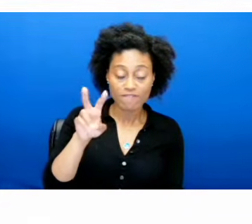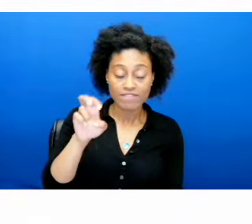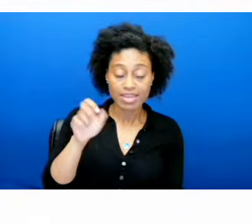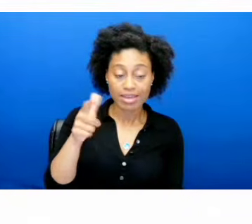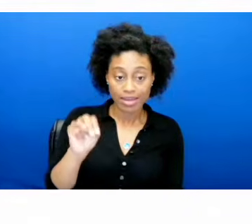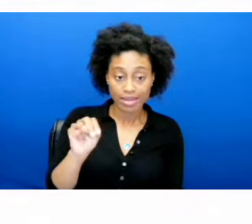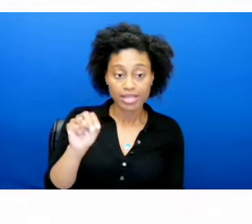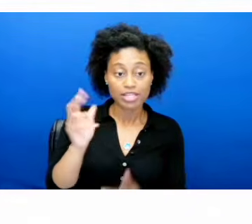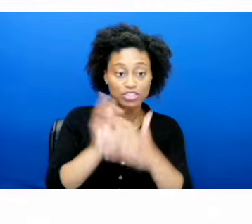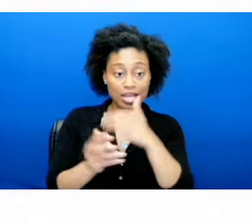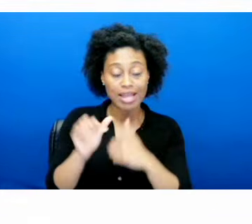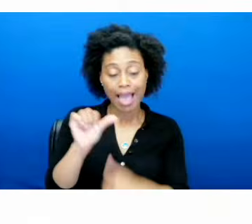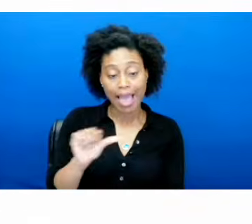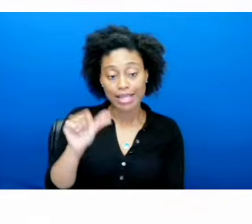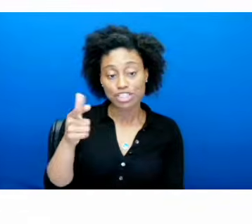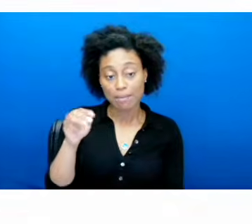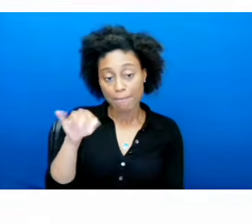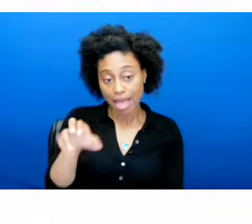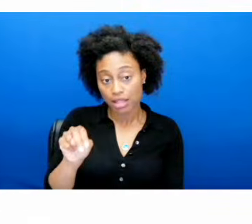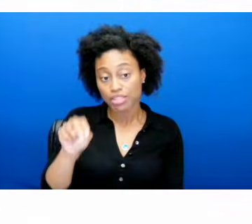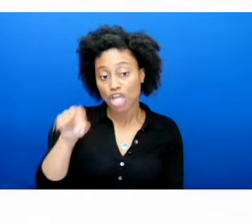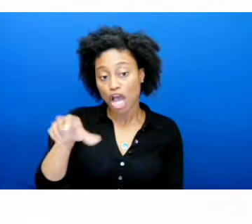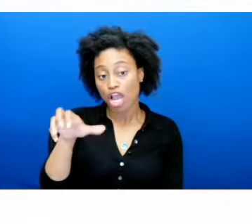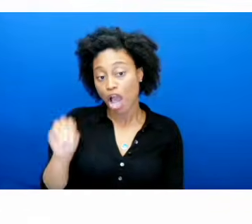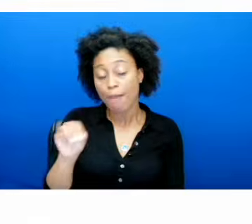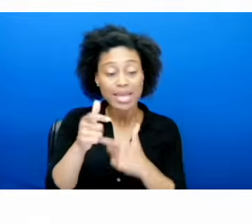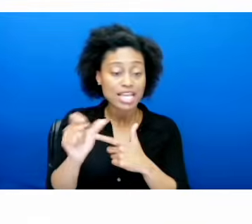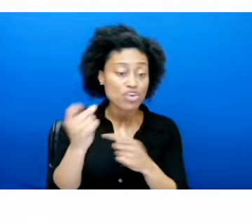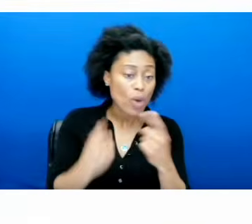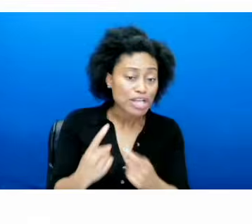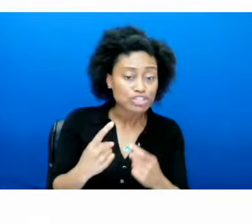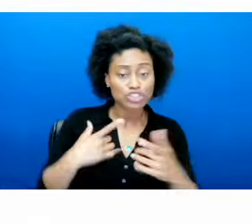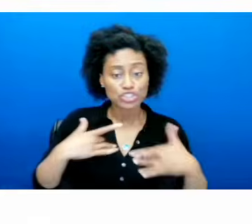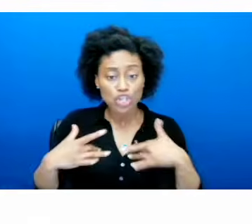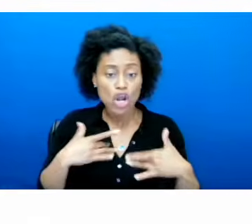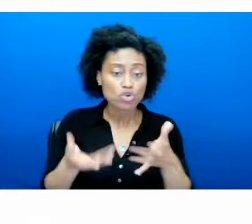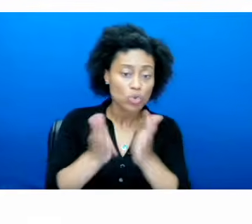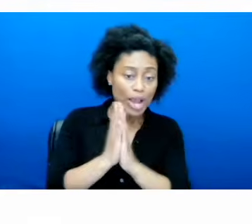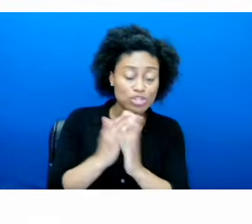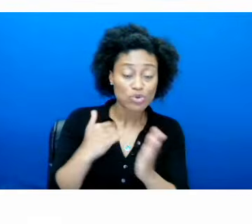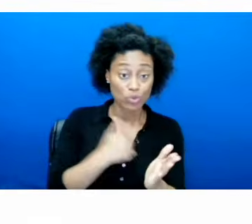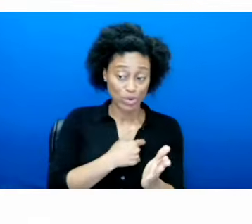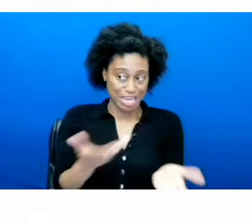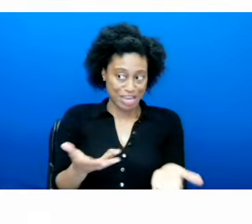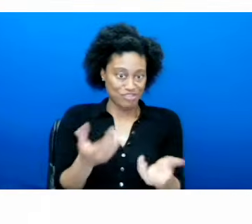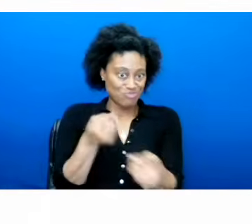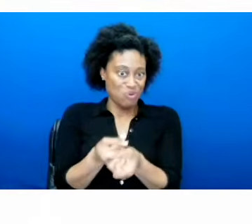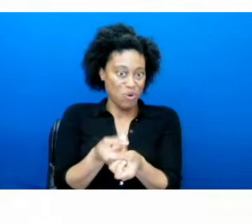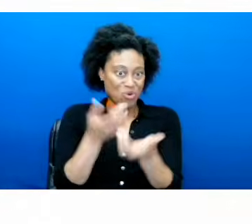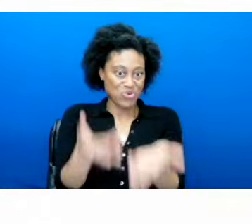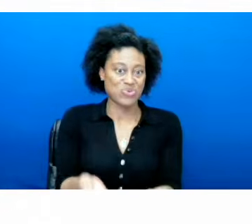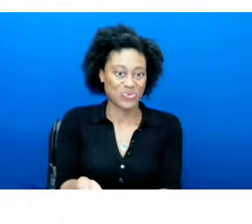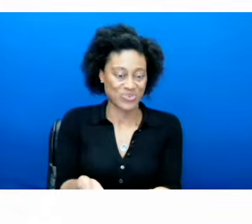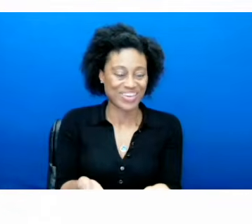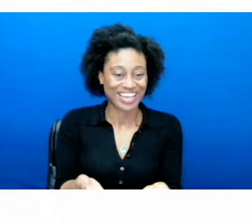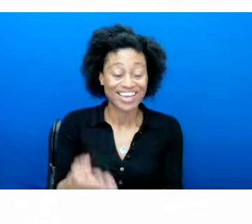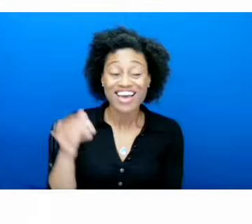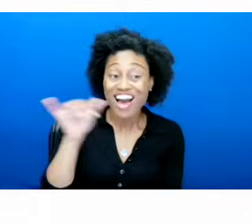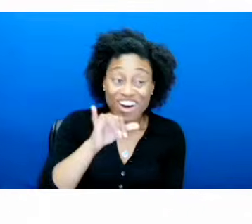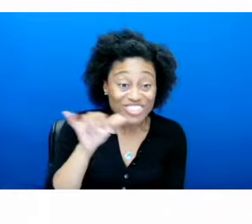afrovegansociety@gmail.com with any questions, any concerns, any requests that you might have. We're here to support. But also,